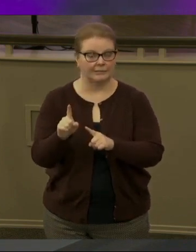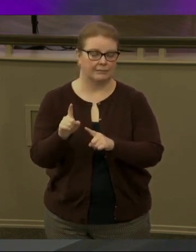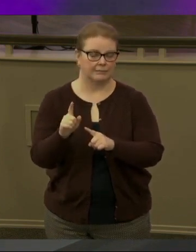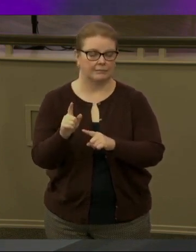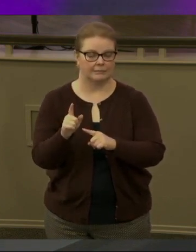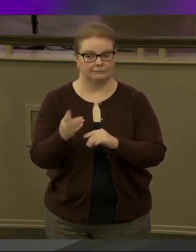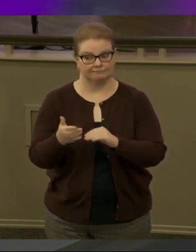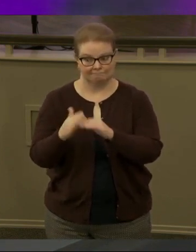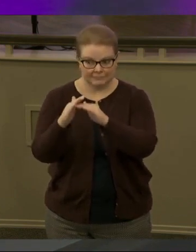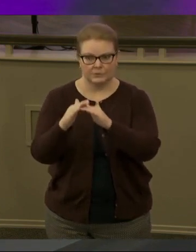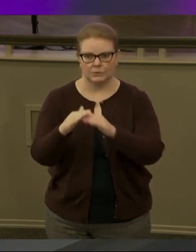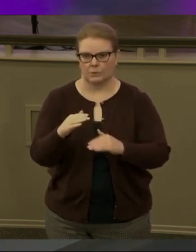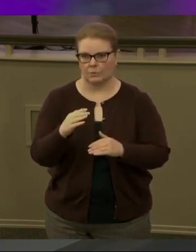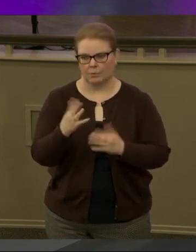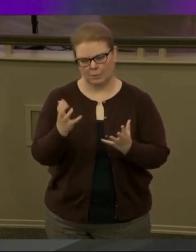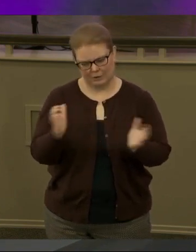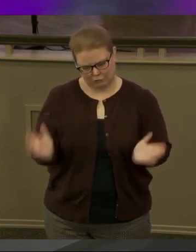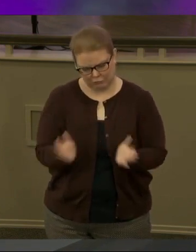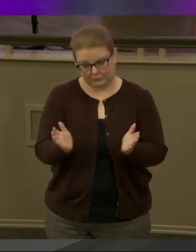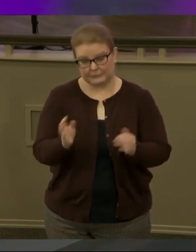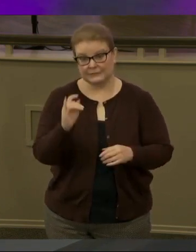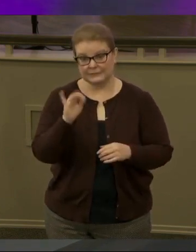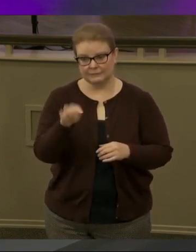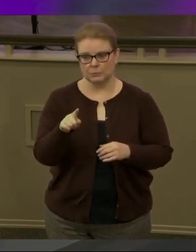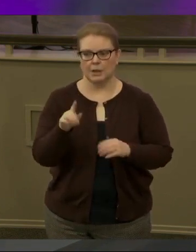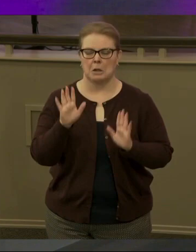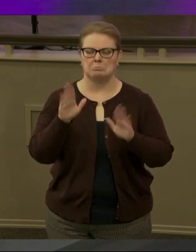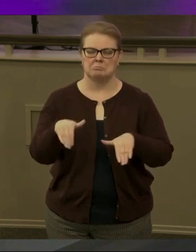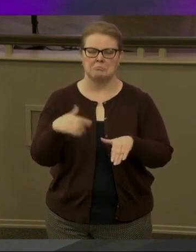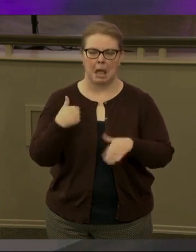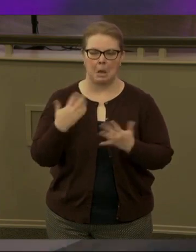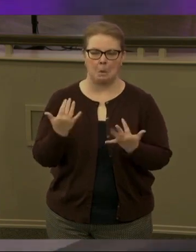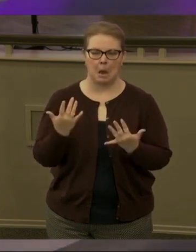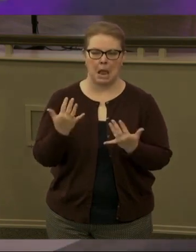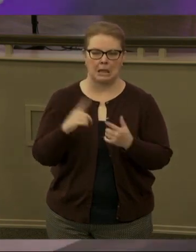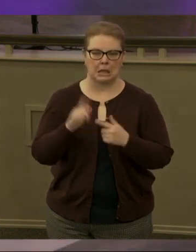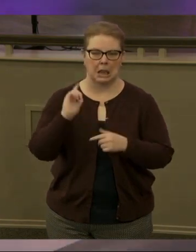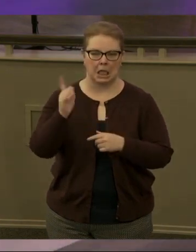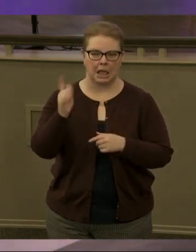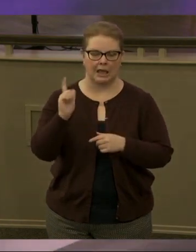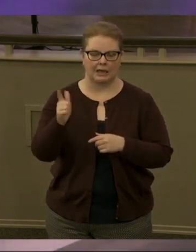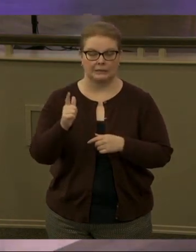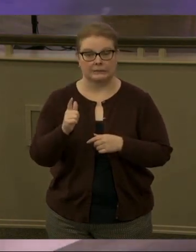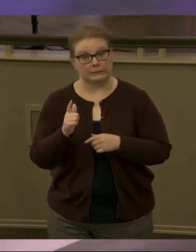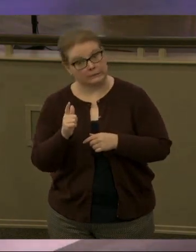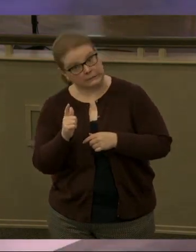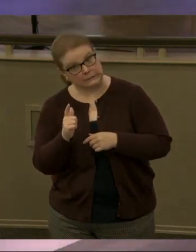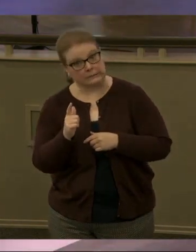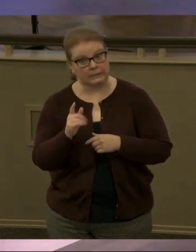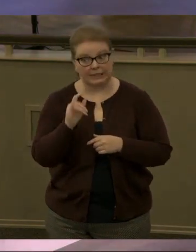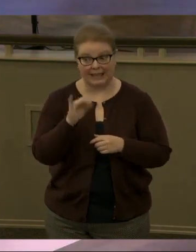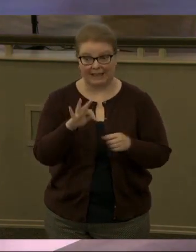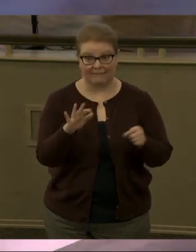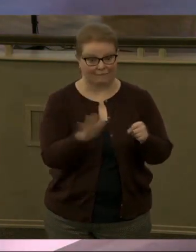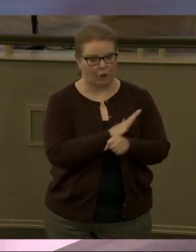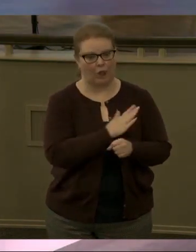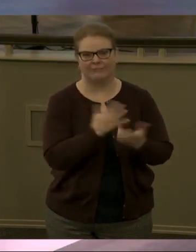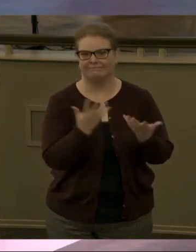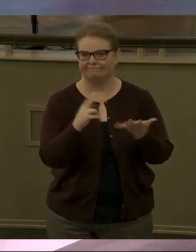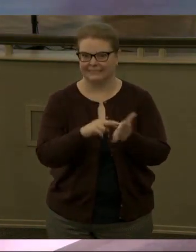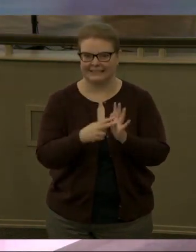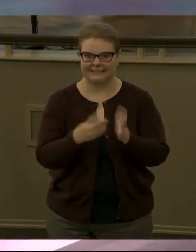attendance. And so I just want to encourage you, if you're waiting, then you may wait yourself out of an opportunity.